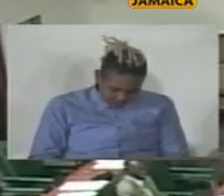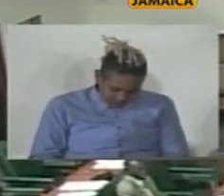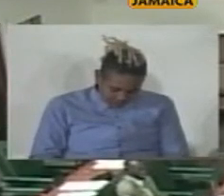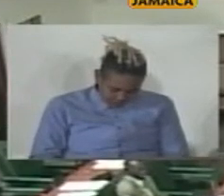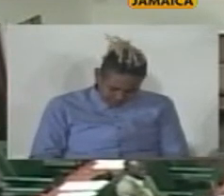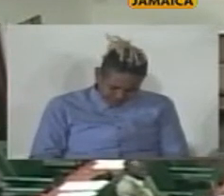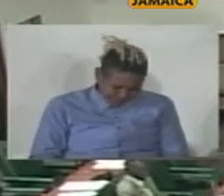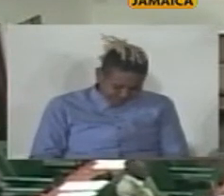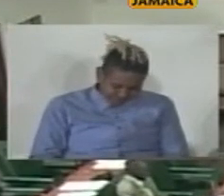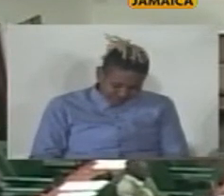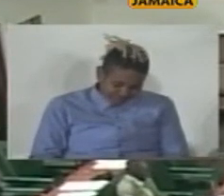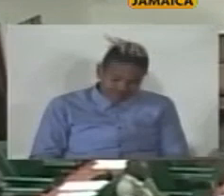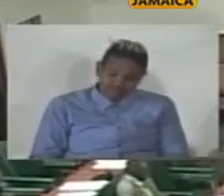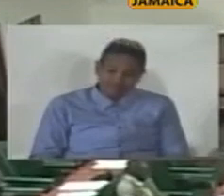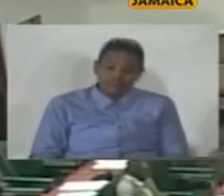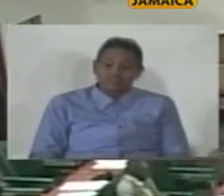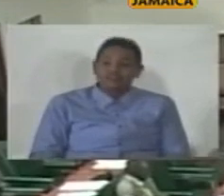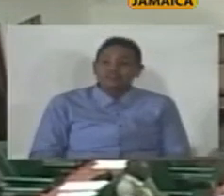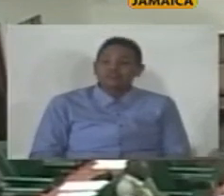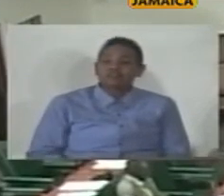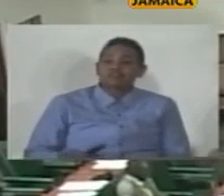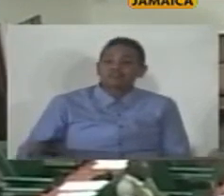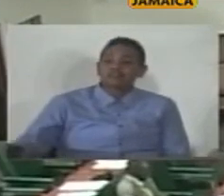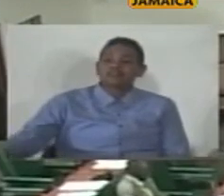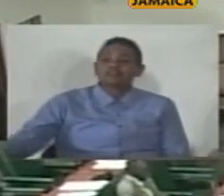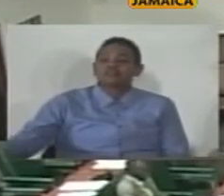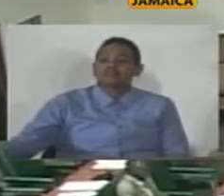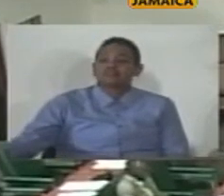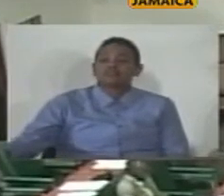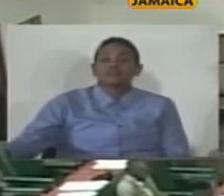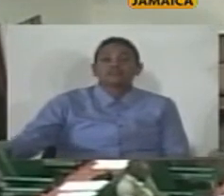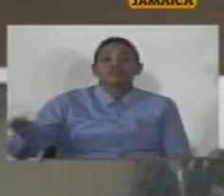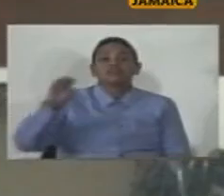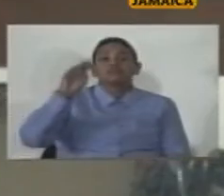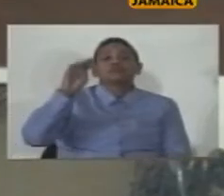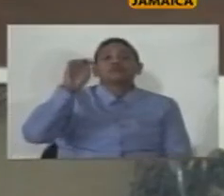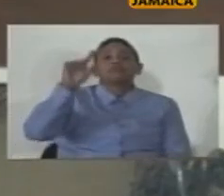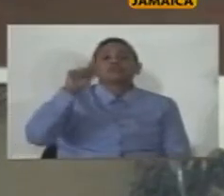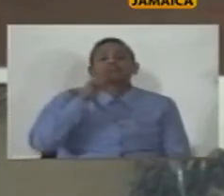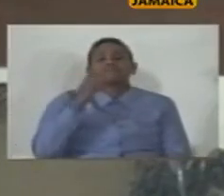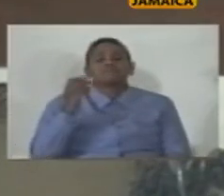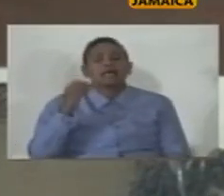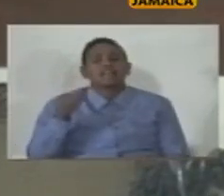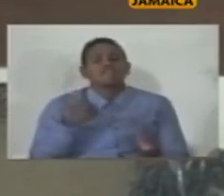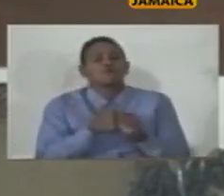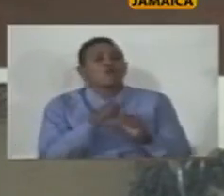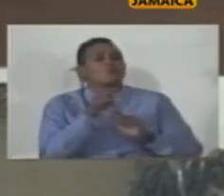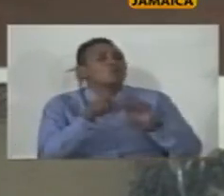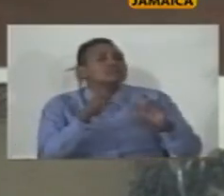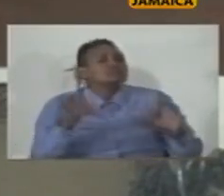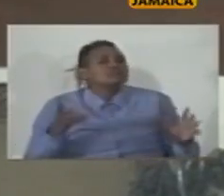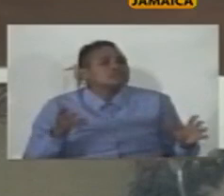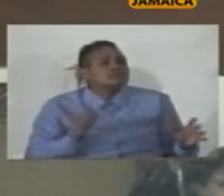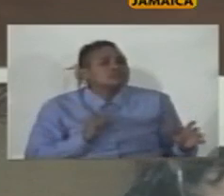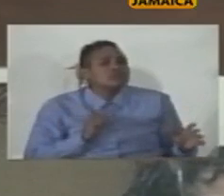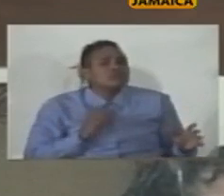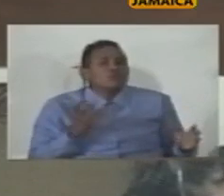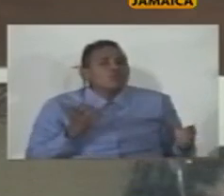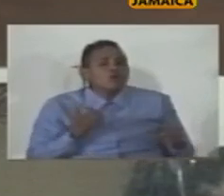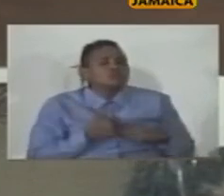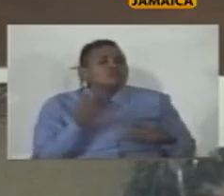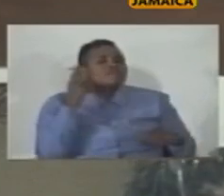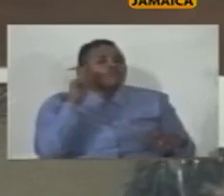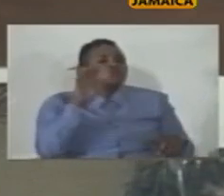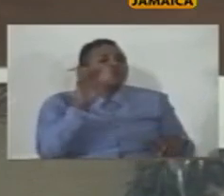Mr. Speaker, Mr. Bounty. I have a number of follow-up questions. And Mr. Speaker, I would just, for